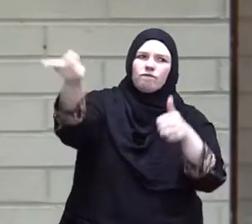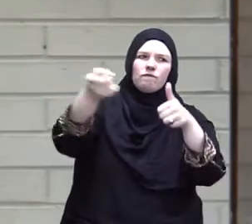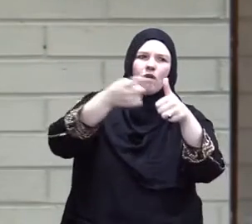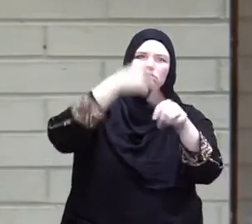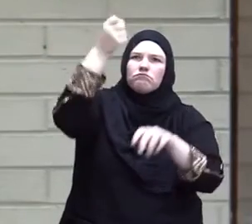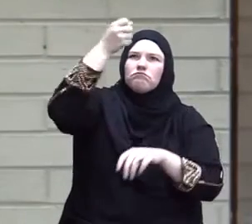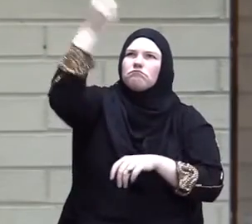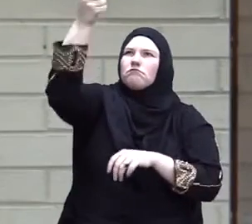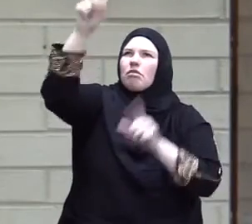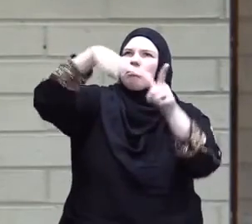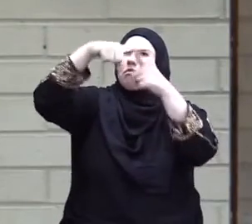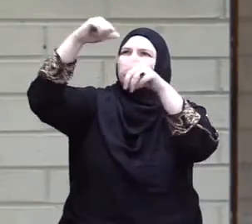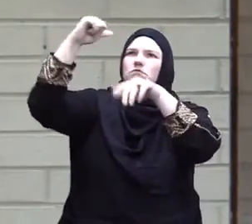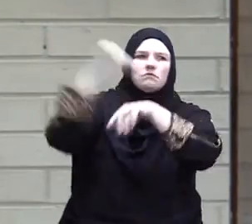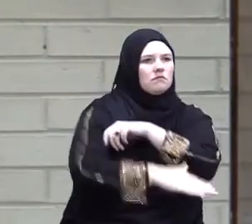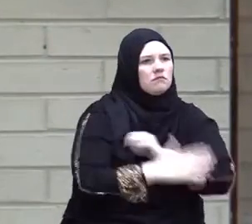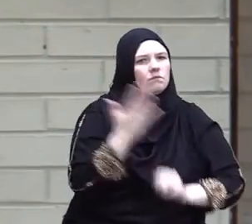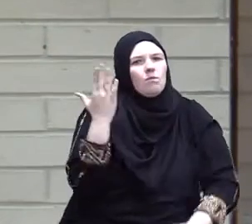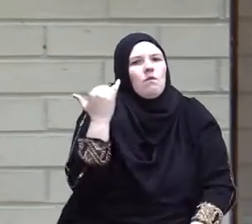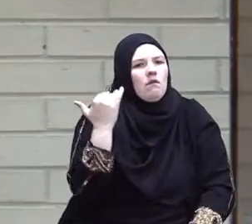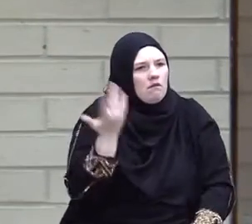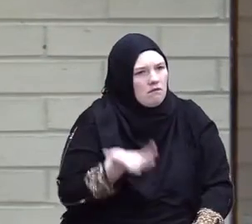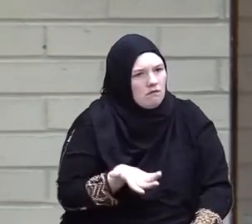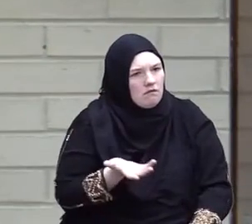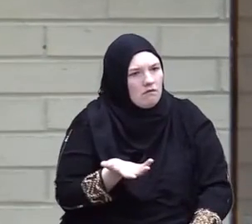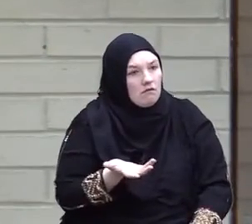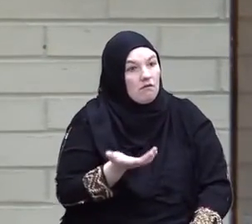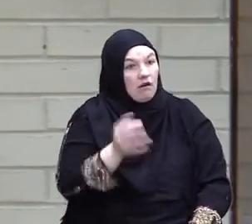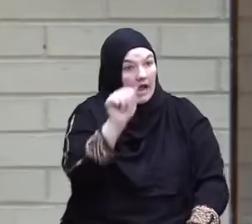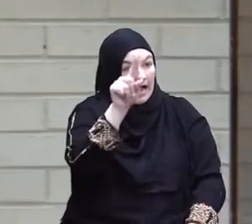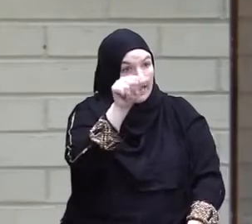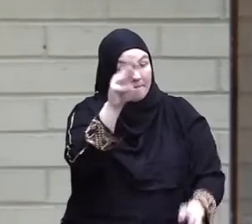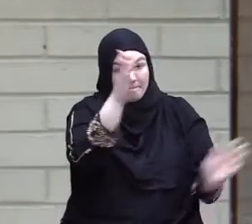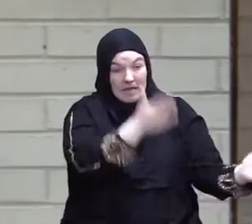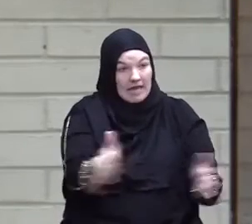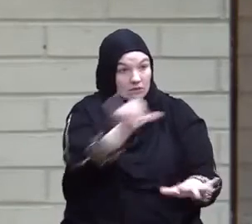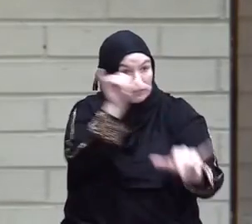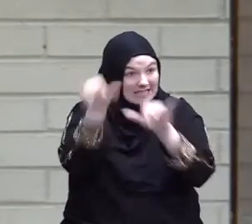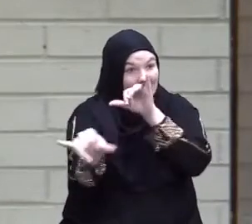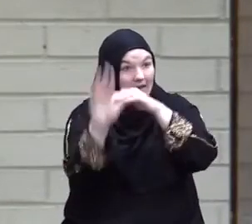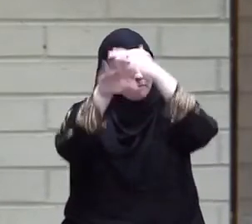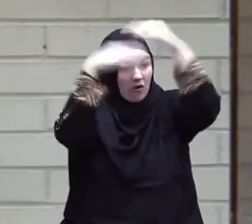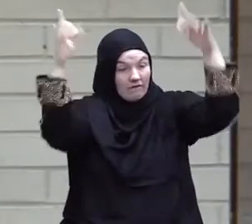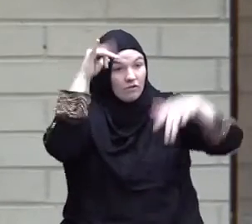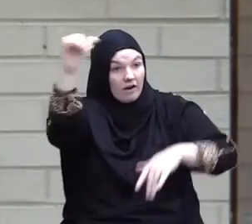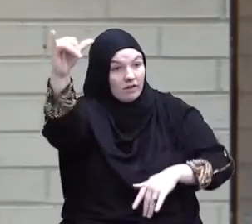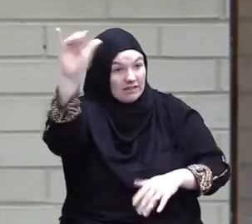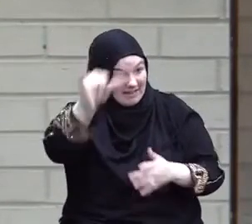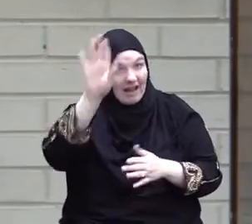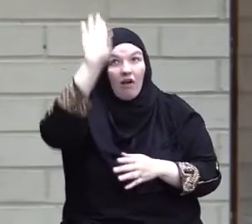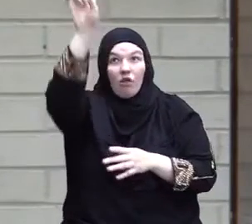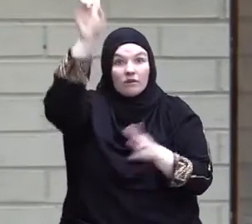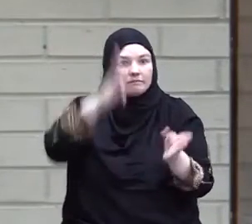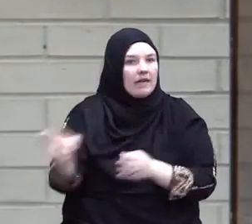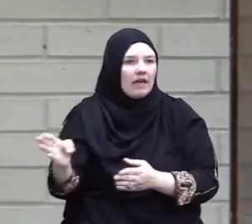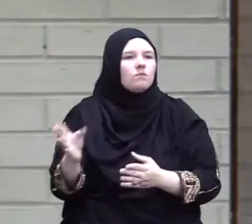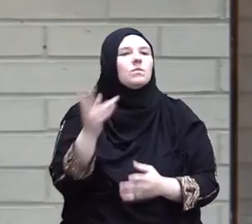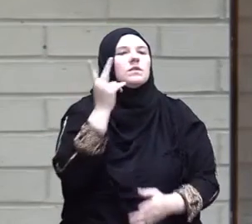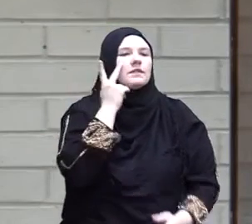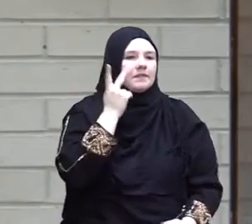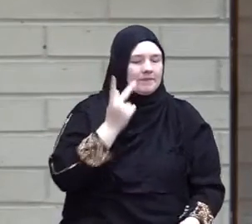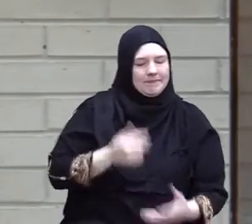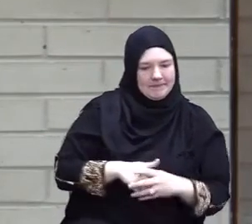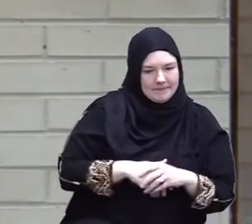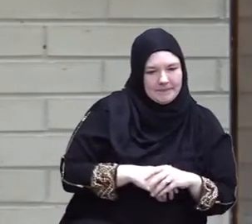this. But was he meant to stay in paradise? We'll also get to talk about this in a few minutes. But I wanted to clear the